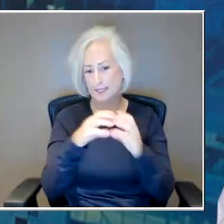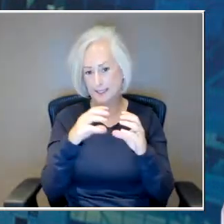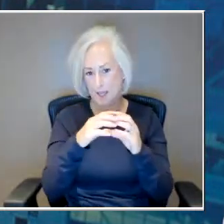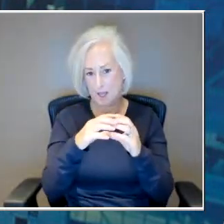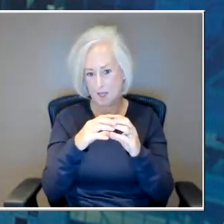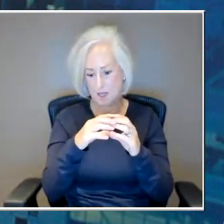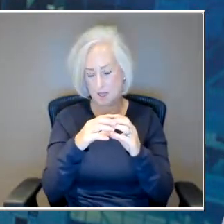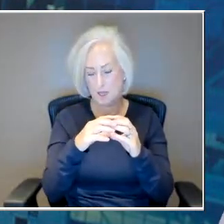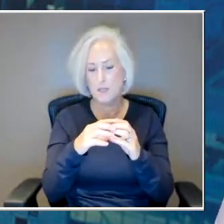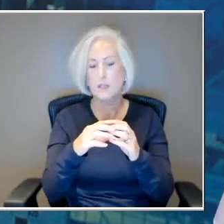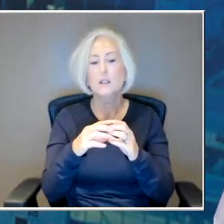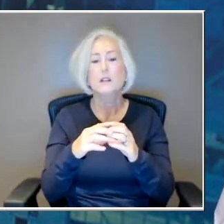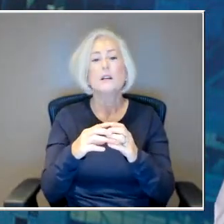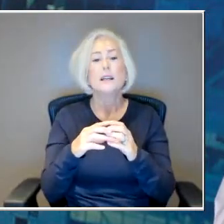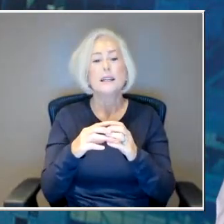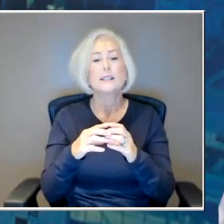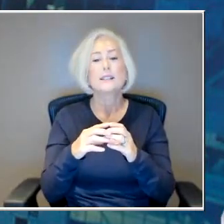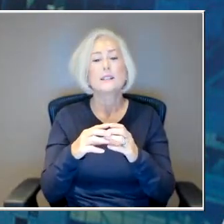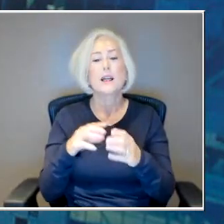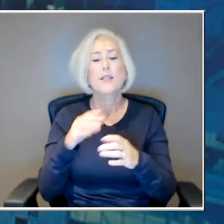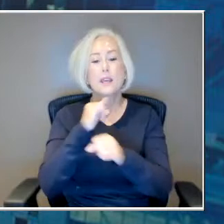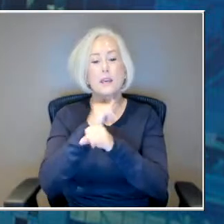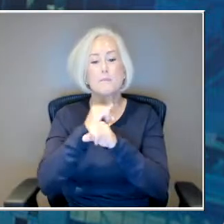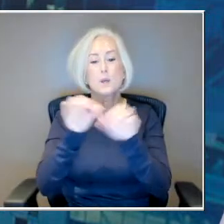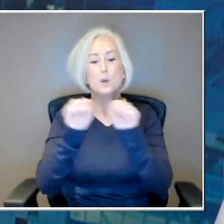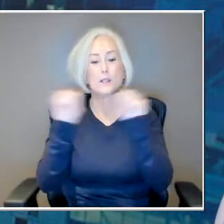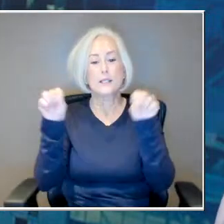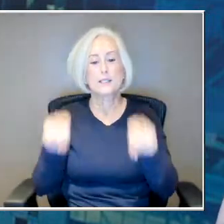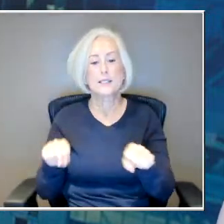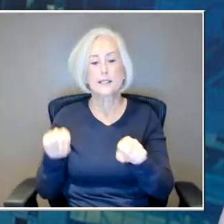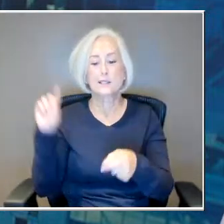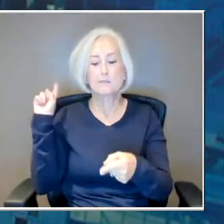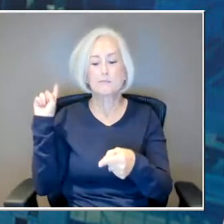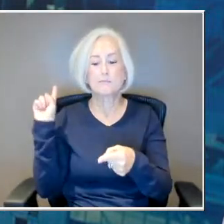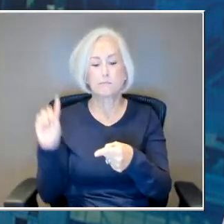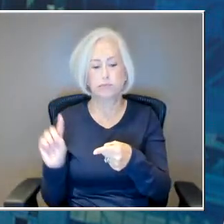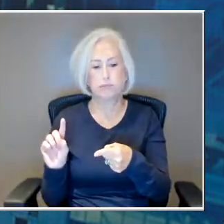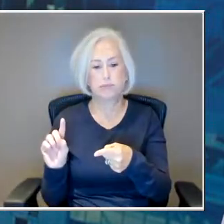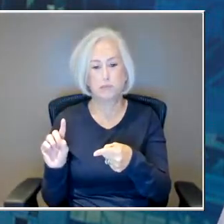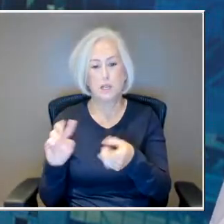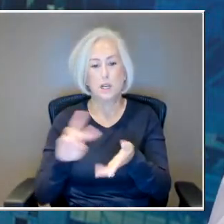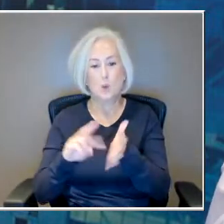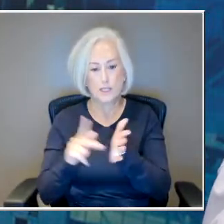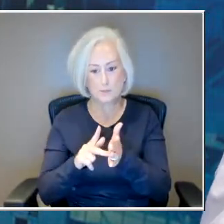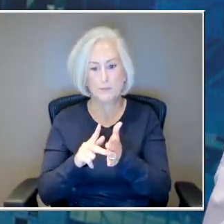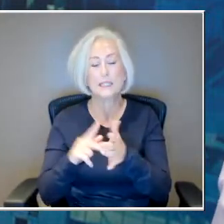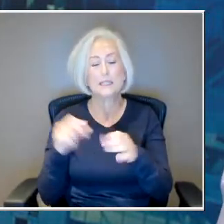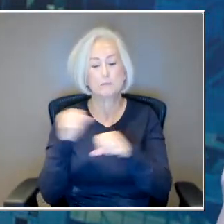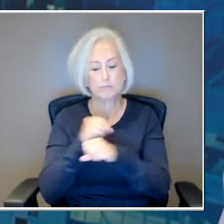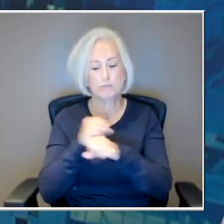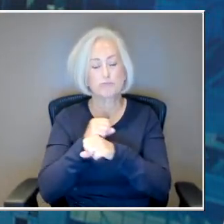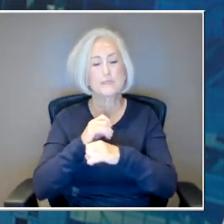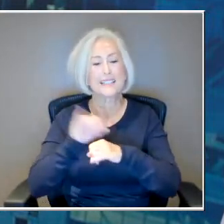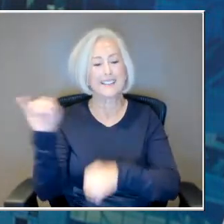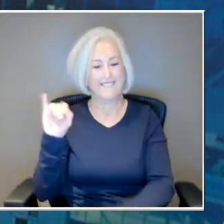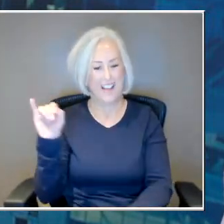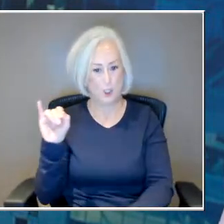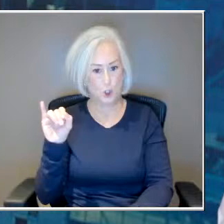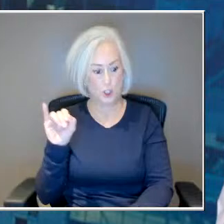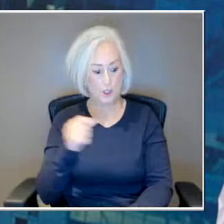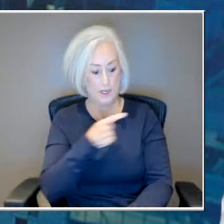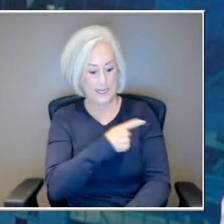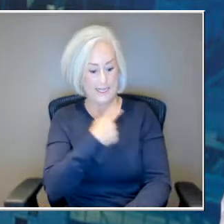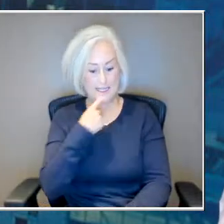the immune system to drop down, especially the immunoglobulins, which fights your infection regularly. So when he say he's immune compromised most of the